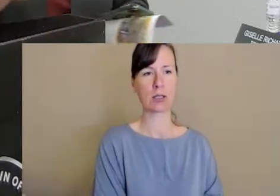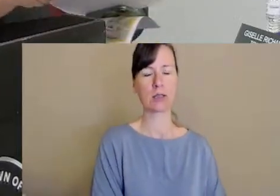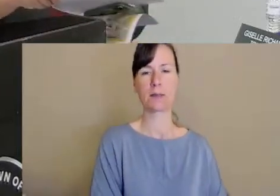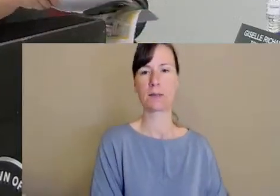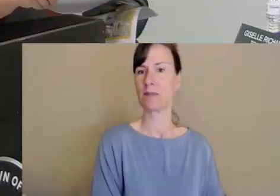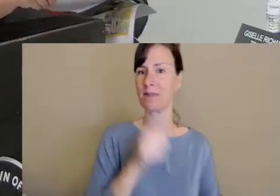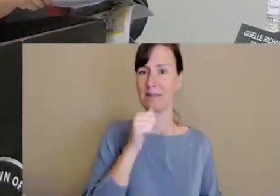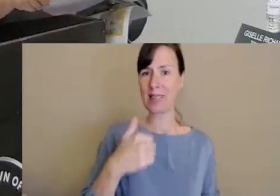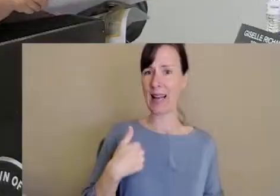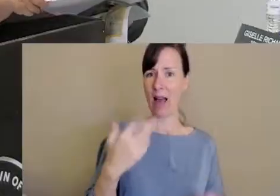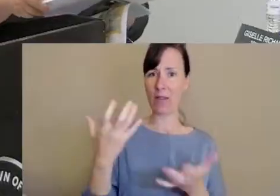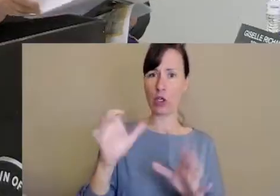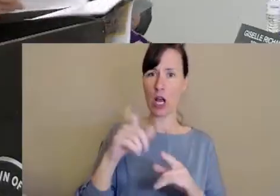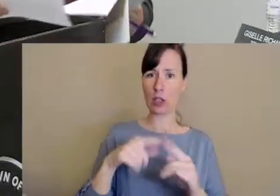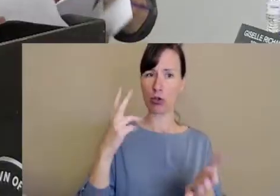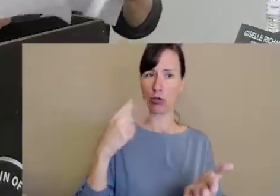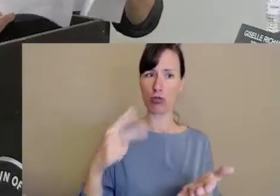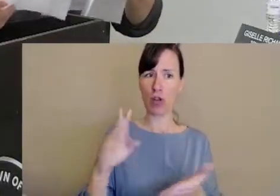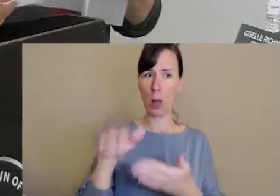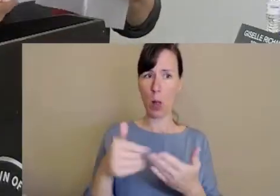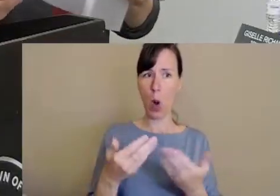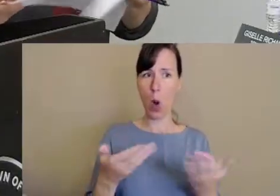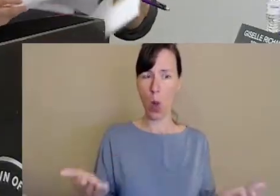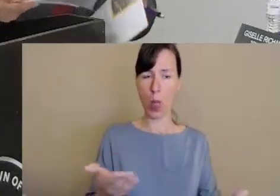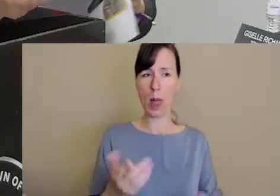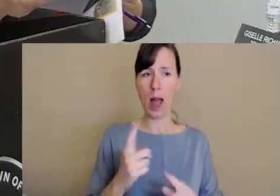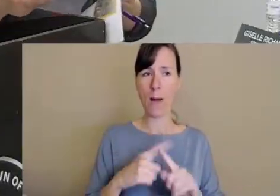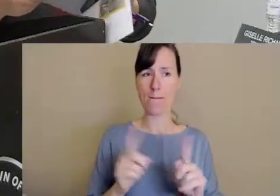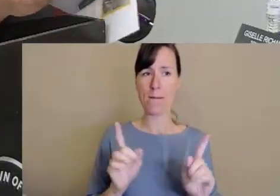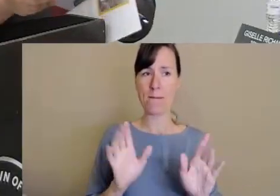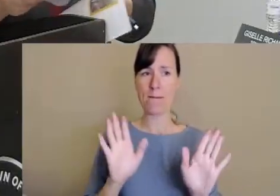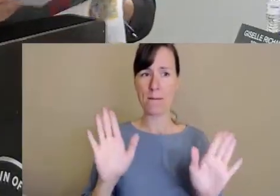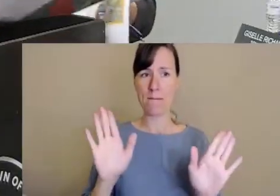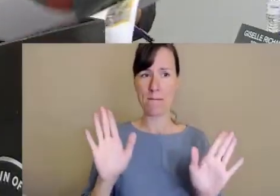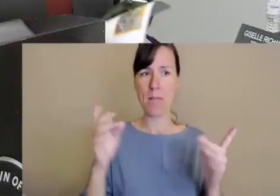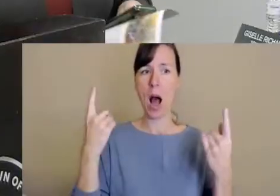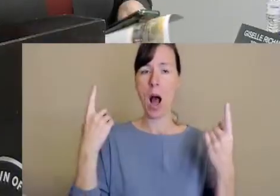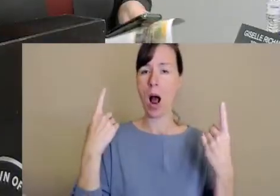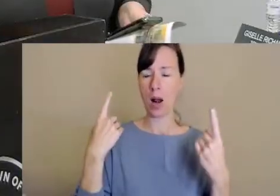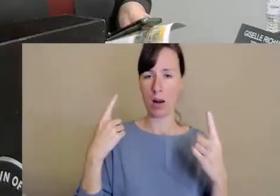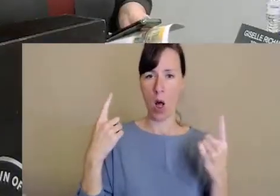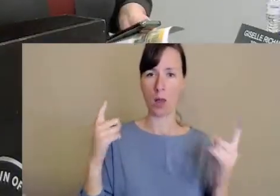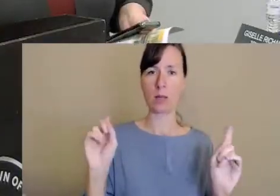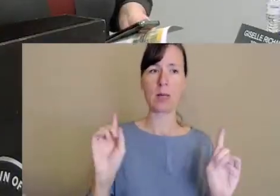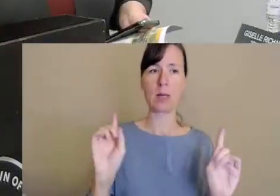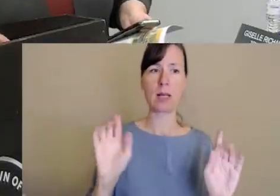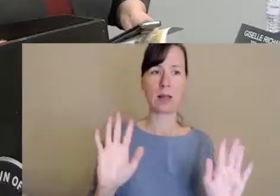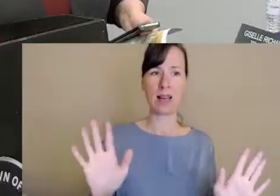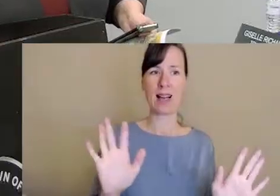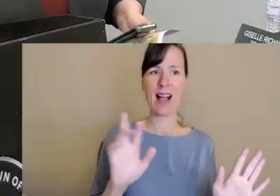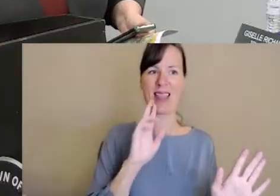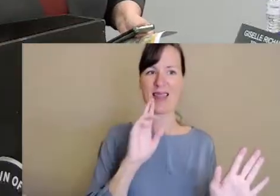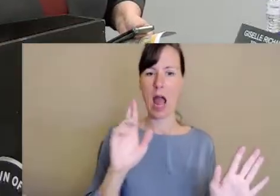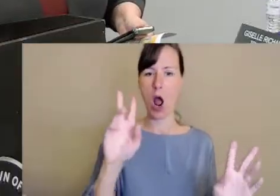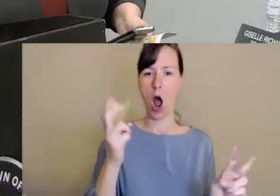read the whole thing. But ultimately, they are cutting Gabe